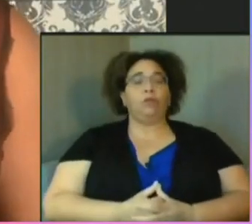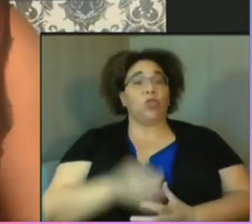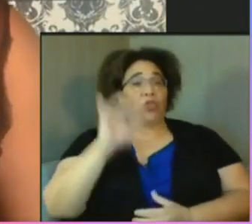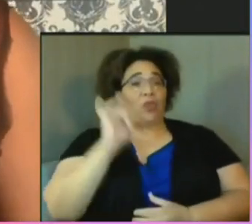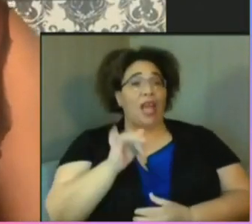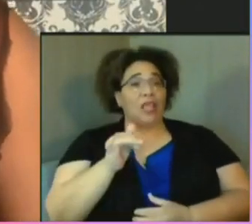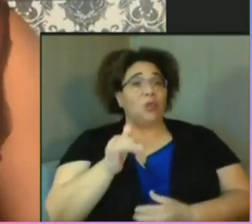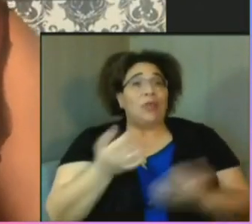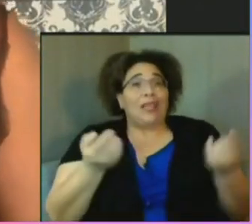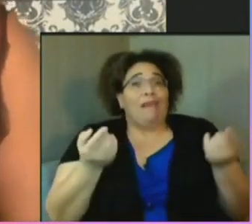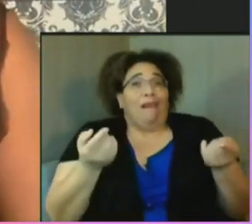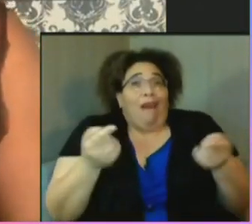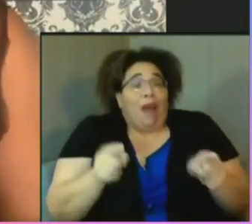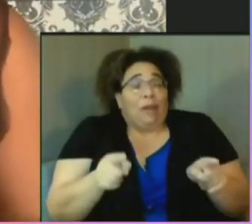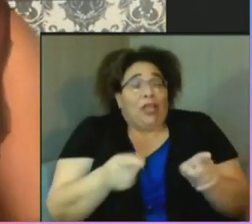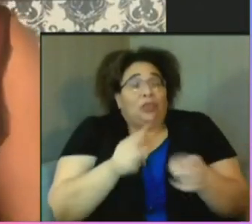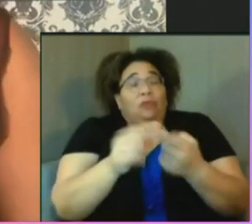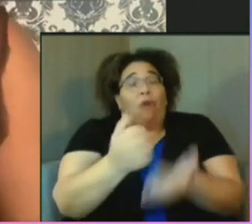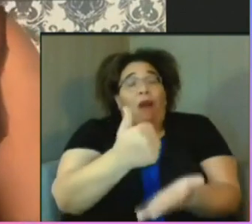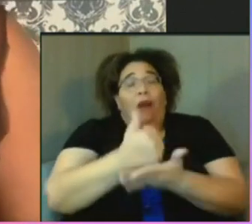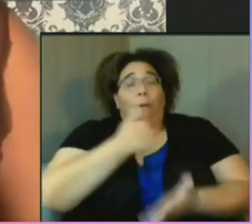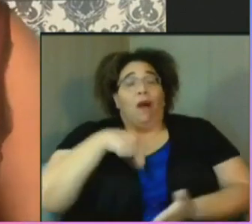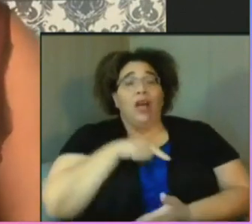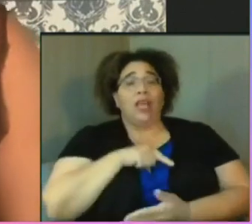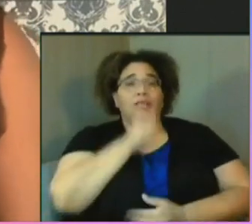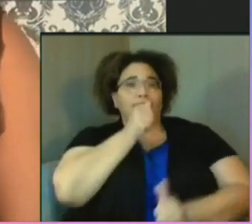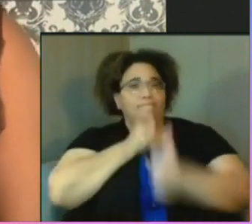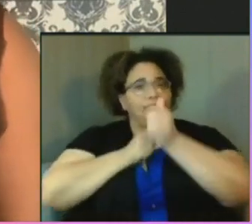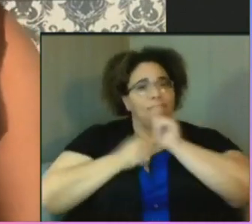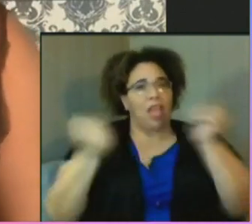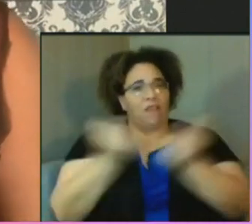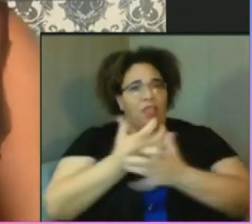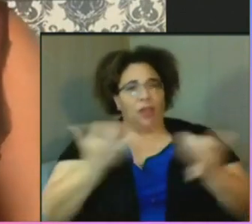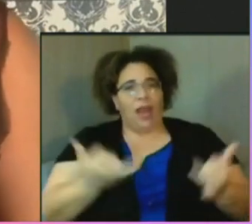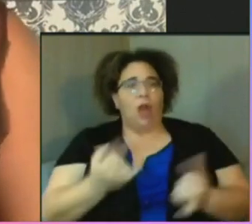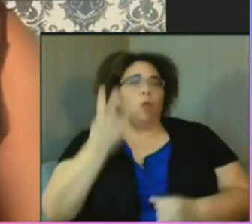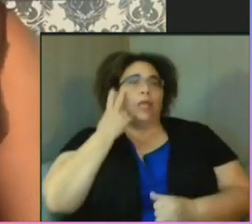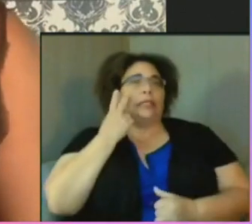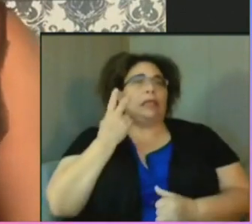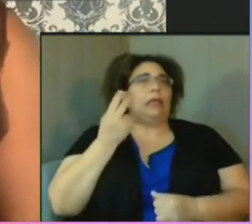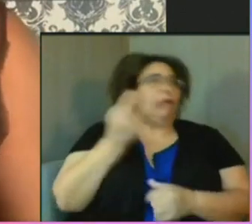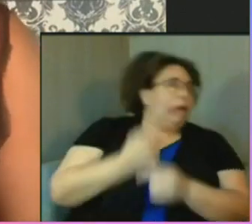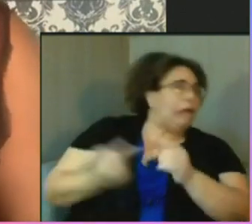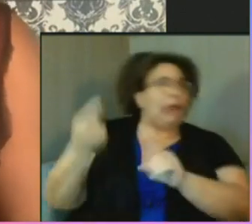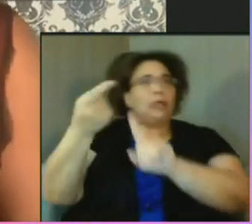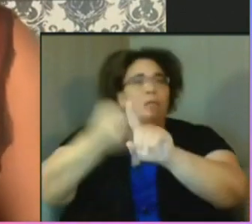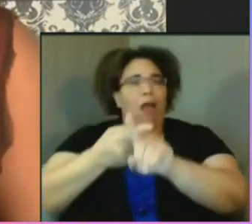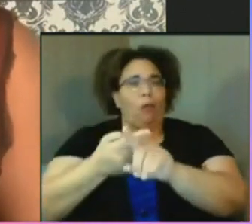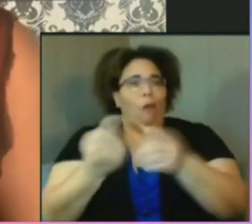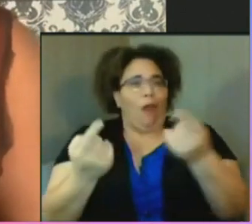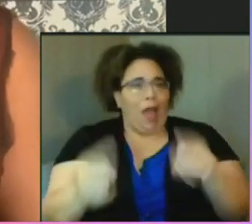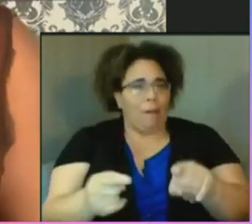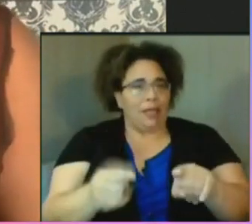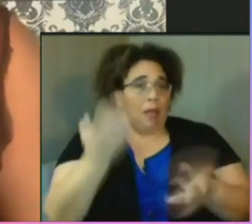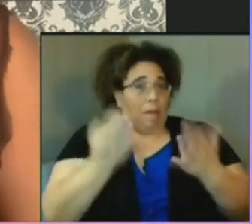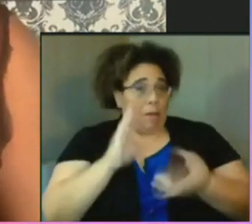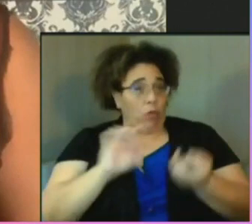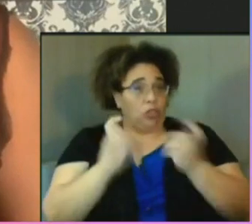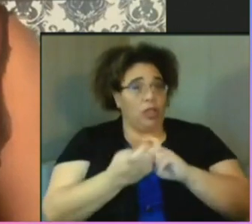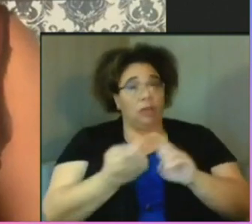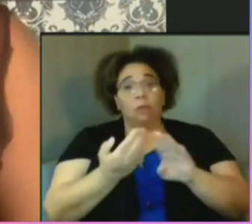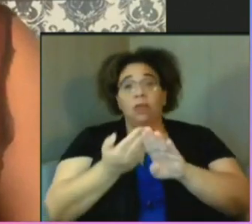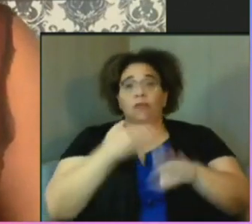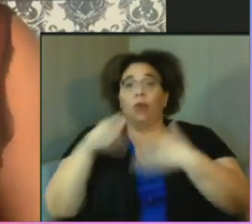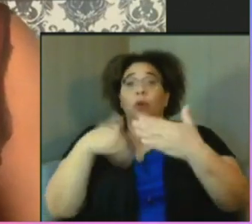So that's what's getting us through at this moment. We'll see, you know, what happens next month, that it changes. Before we get to the show